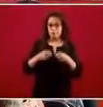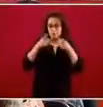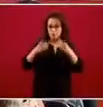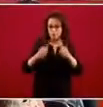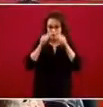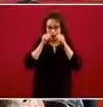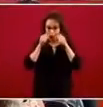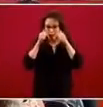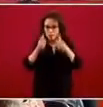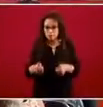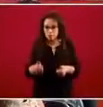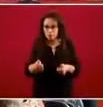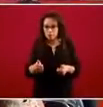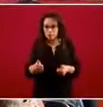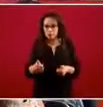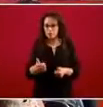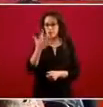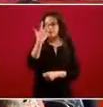Now,